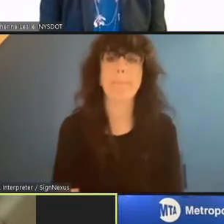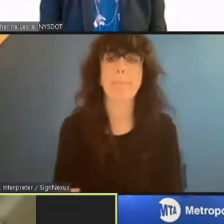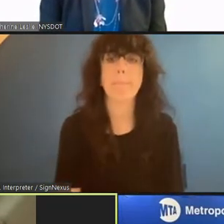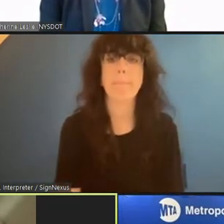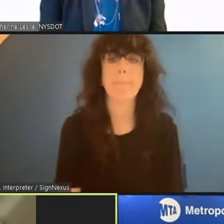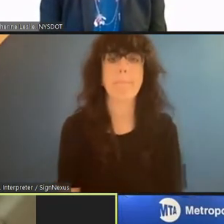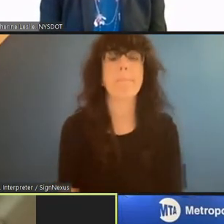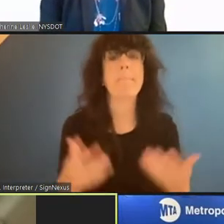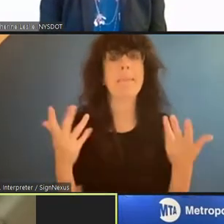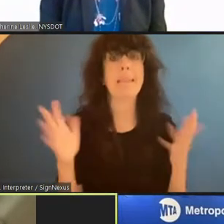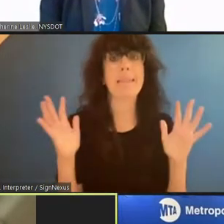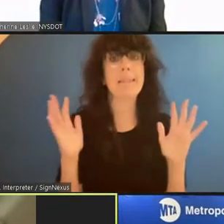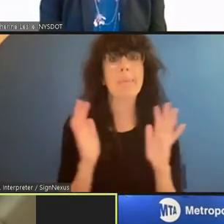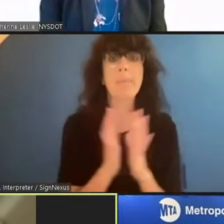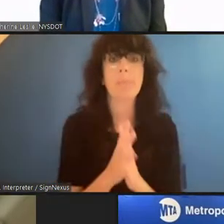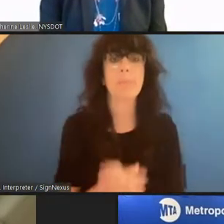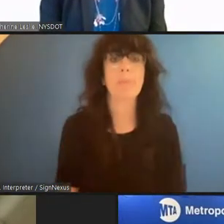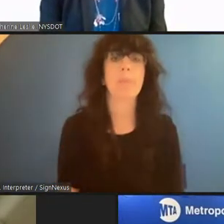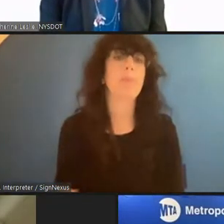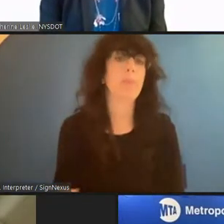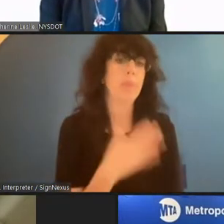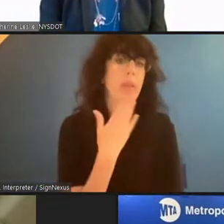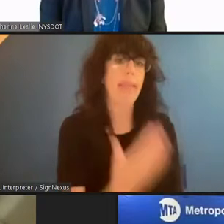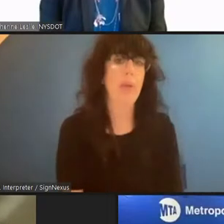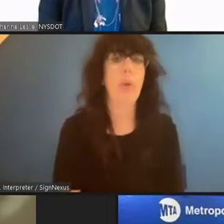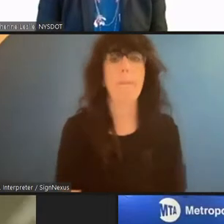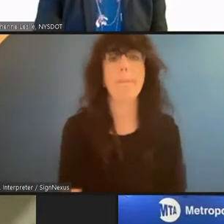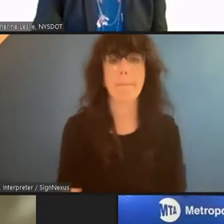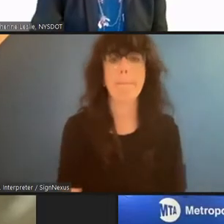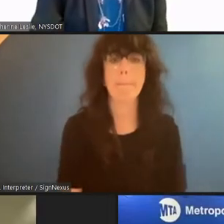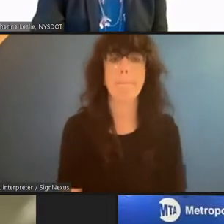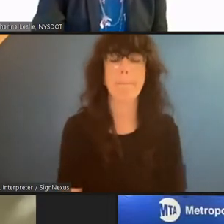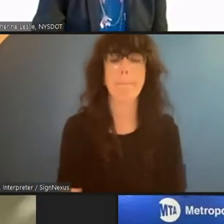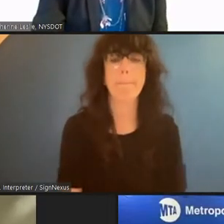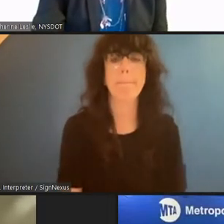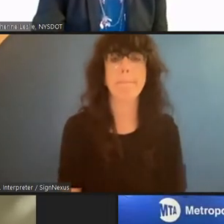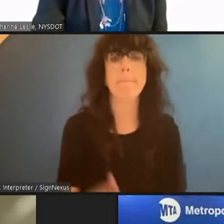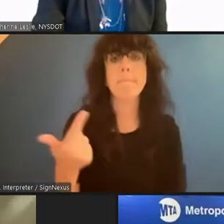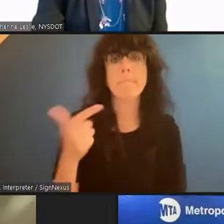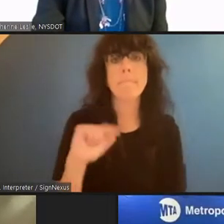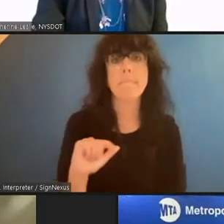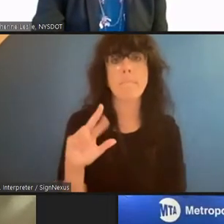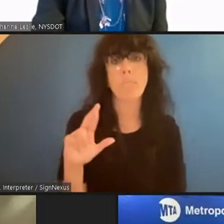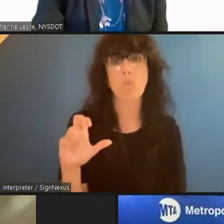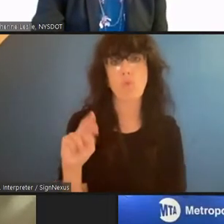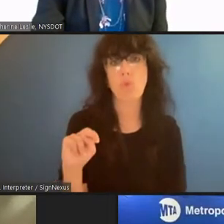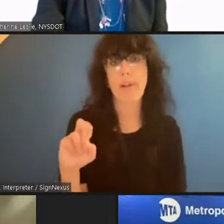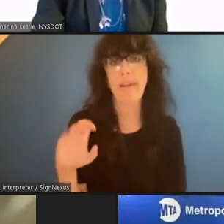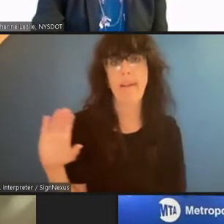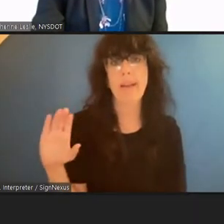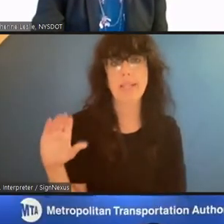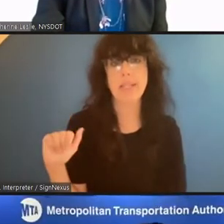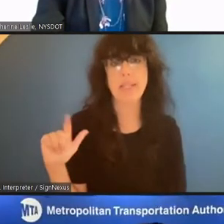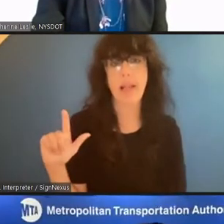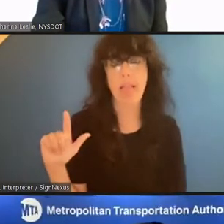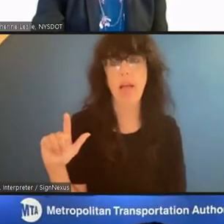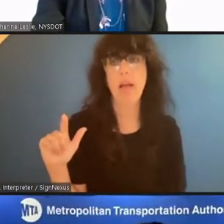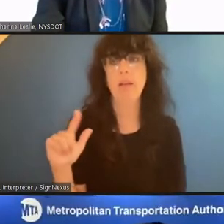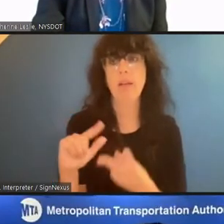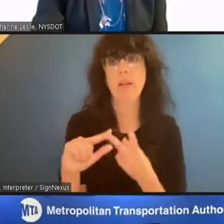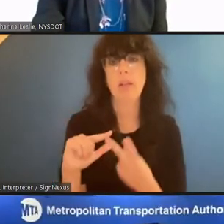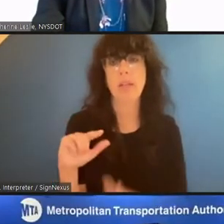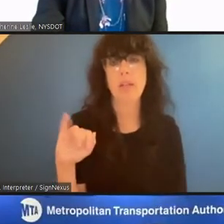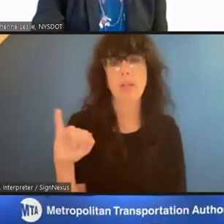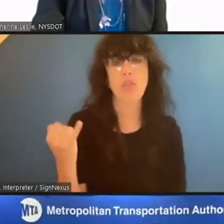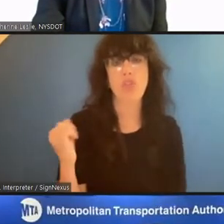and that's it thank you our next speaker is renee kinsella followed by